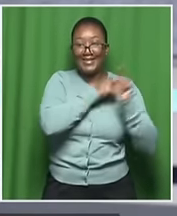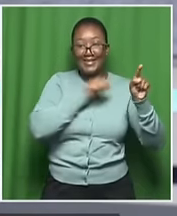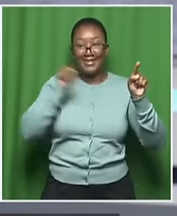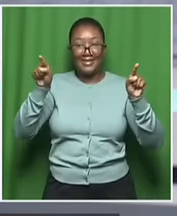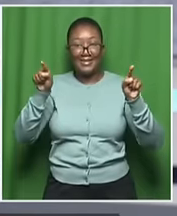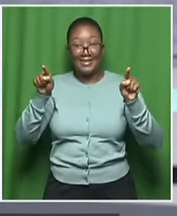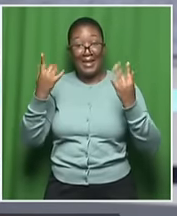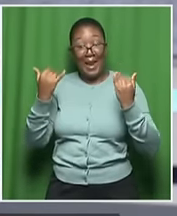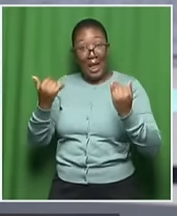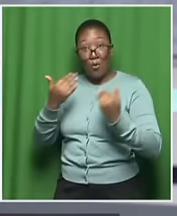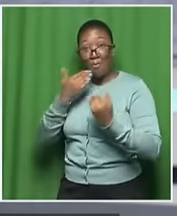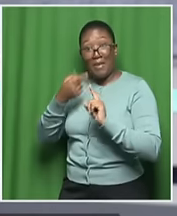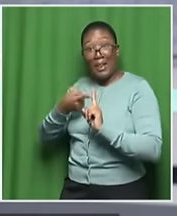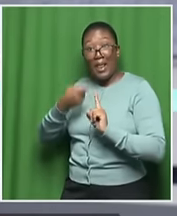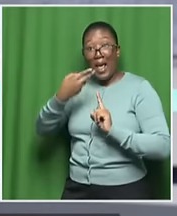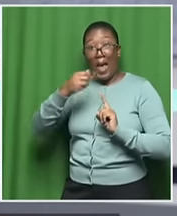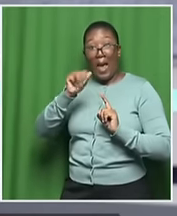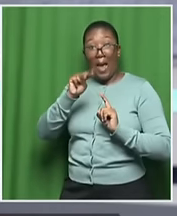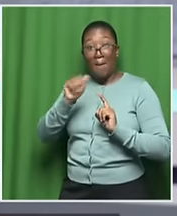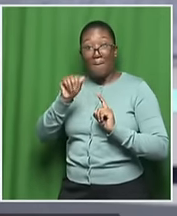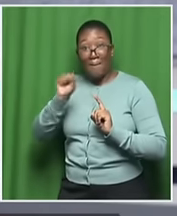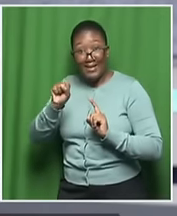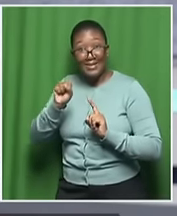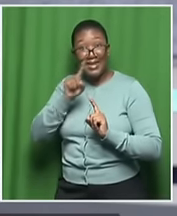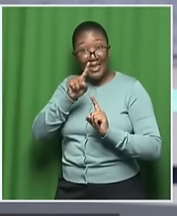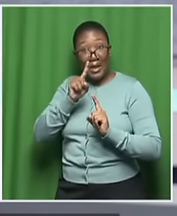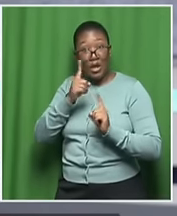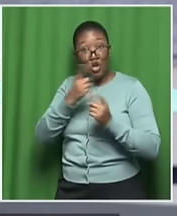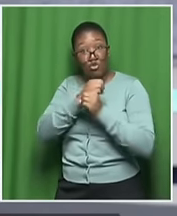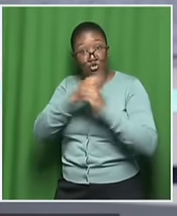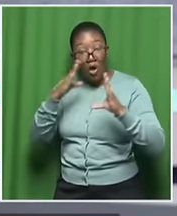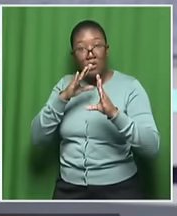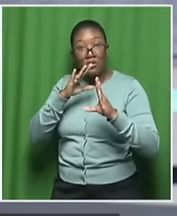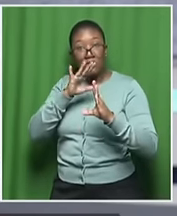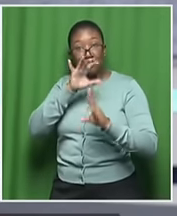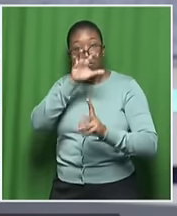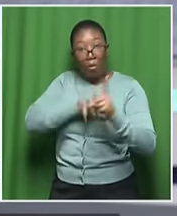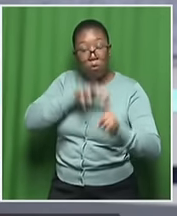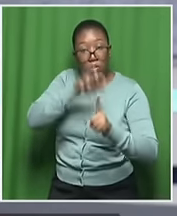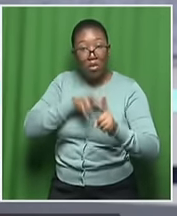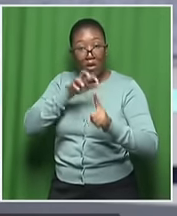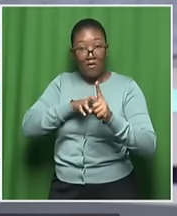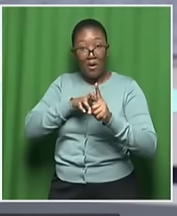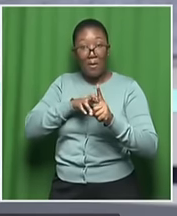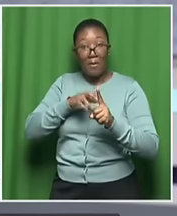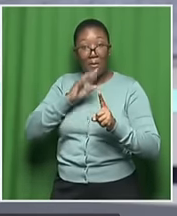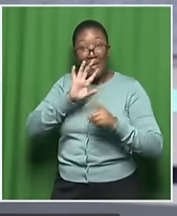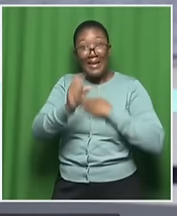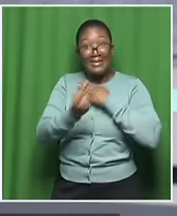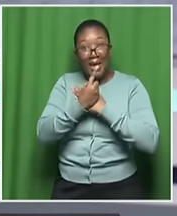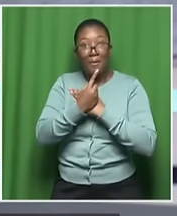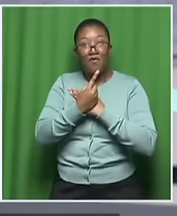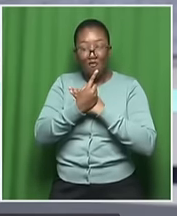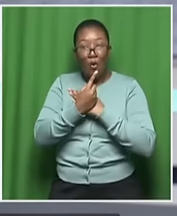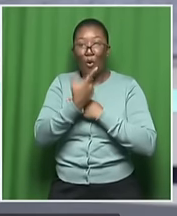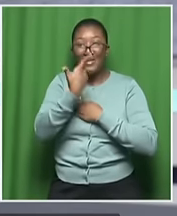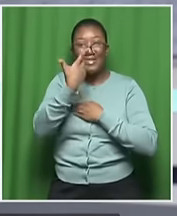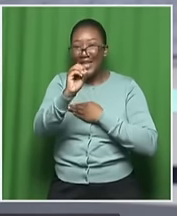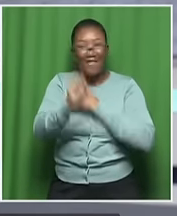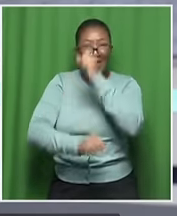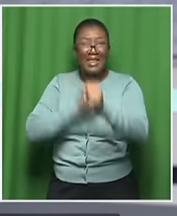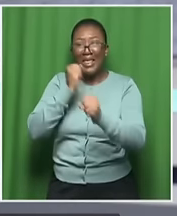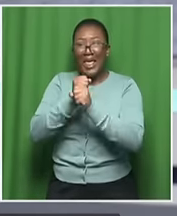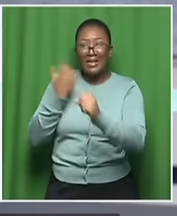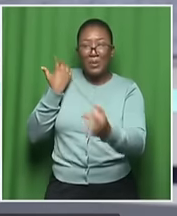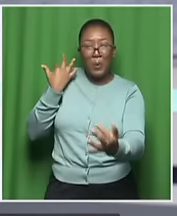you mean Hamas was the aggressor on October 7th? Yes. This occupation has been going on for over seven decades. So what exactly do